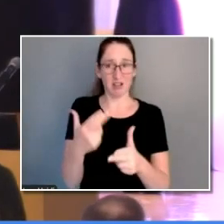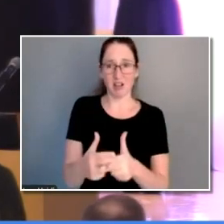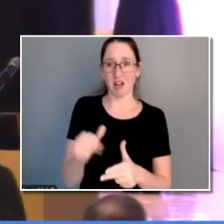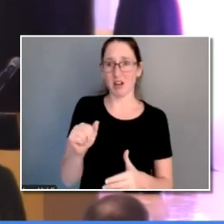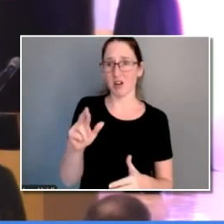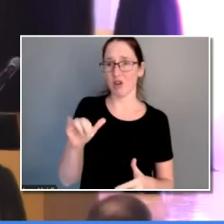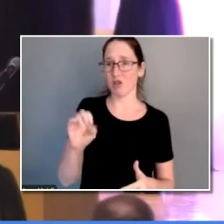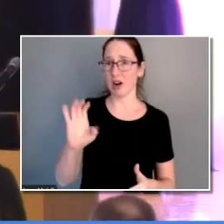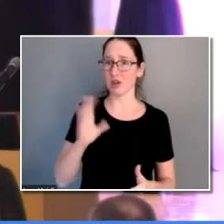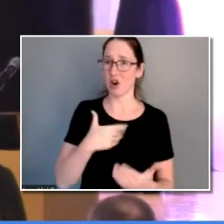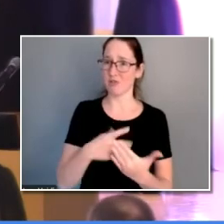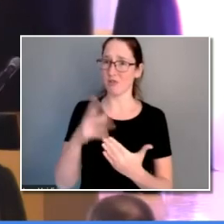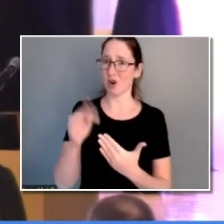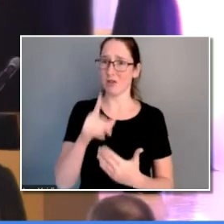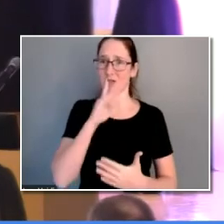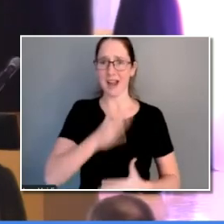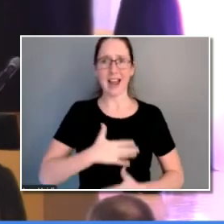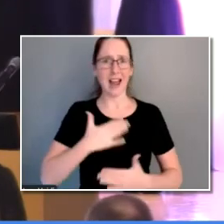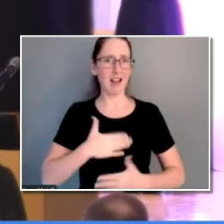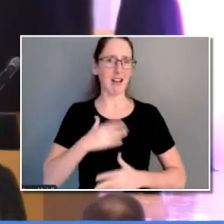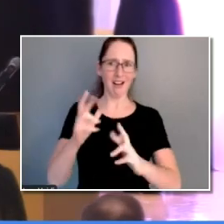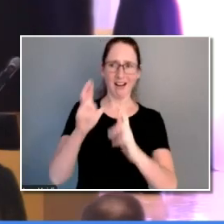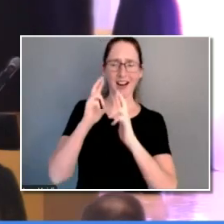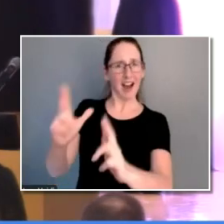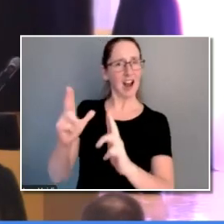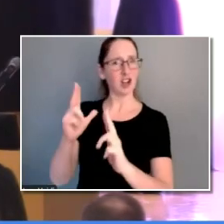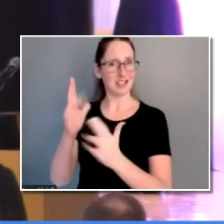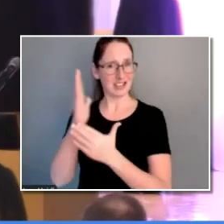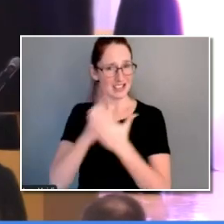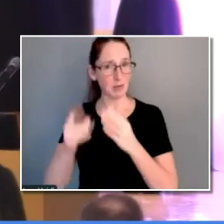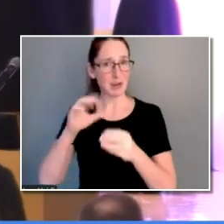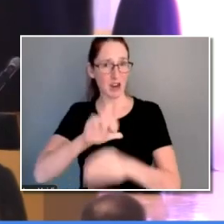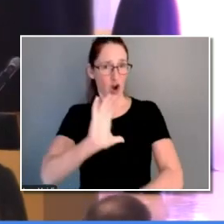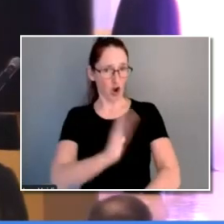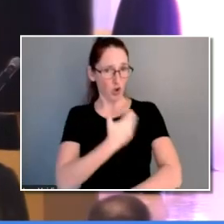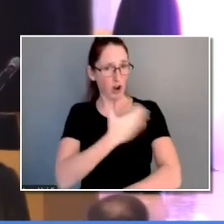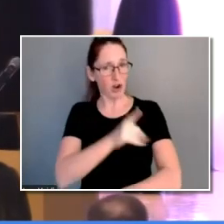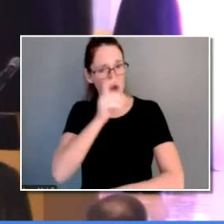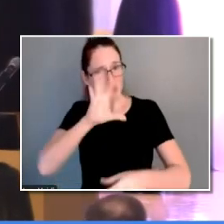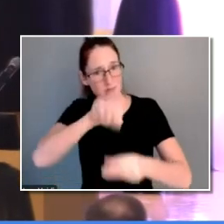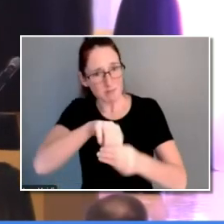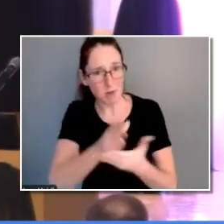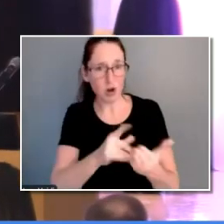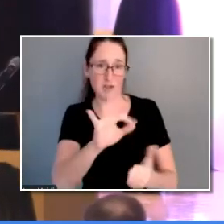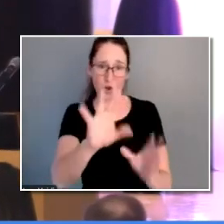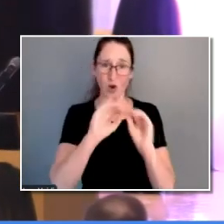honored to have someone in our choir that's a part of your organization.